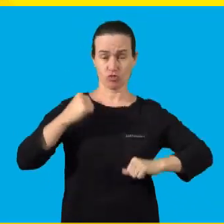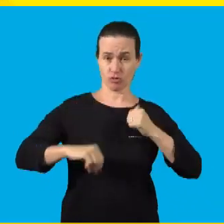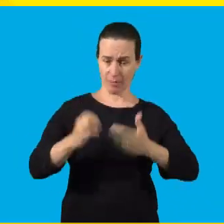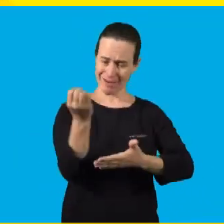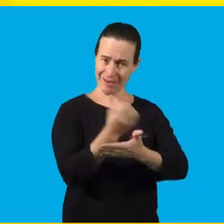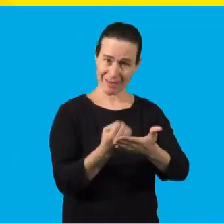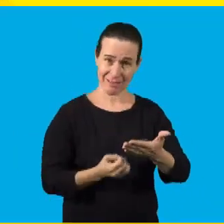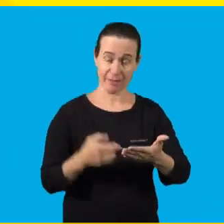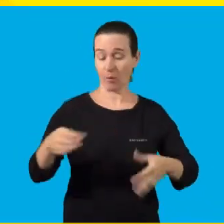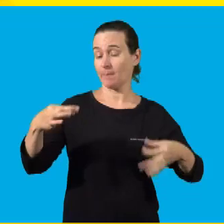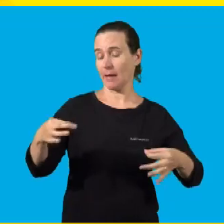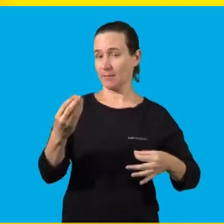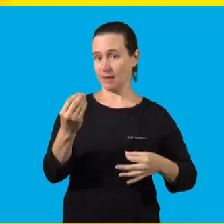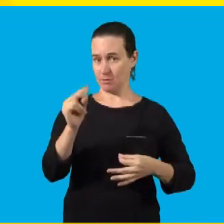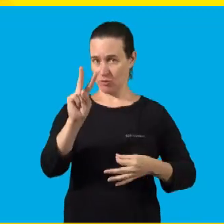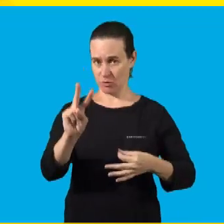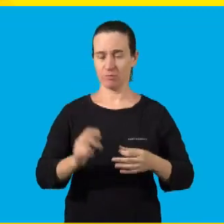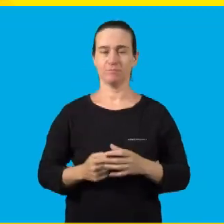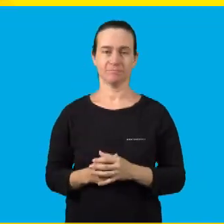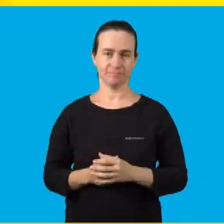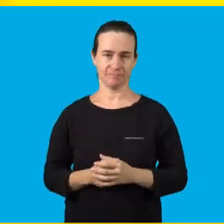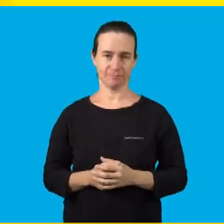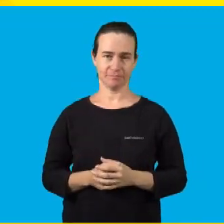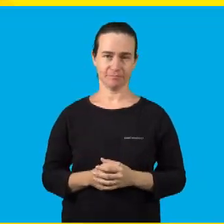the drama essay of Paper 2.